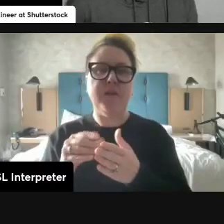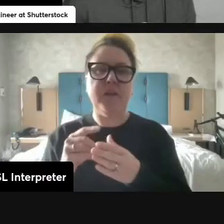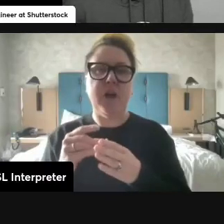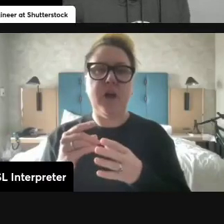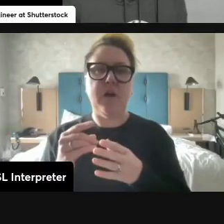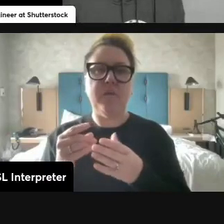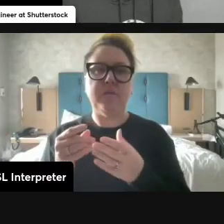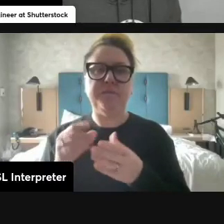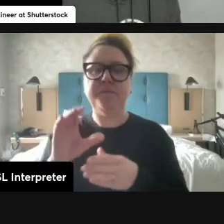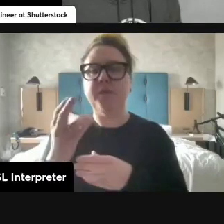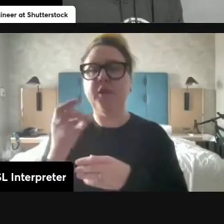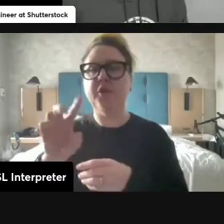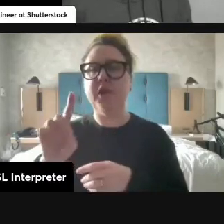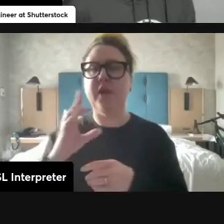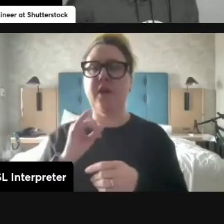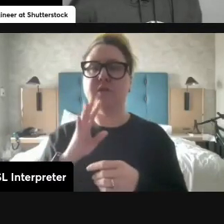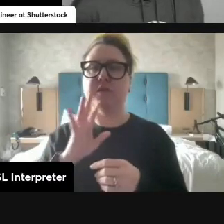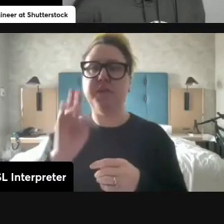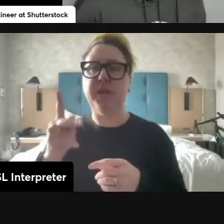desires.